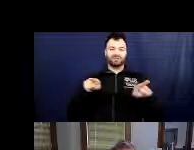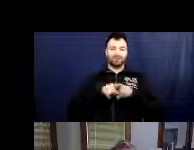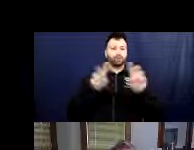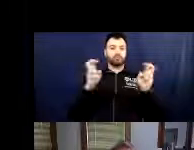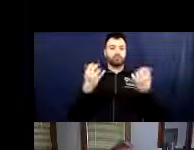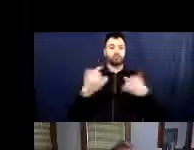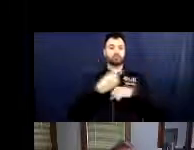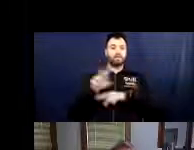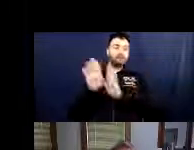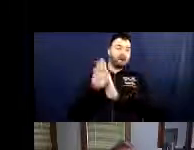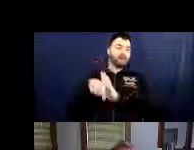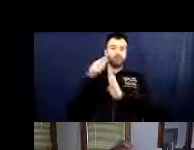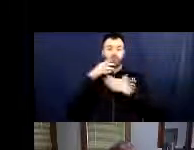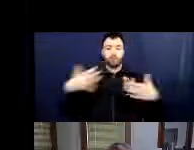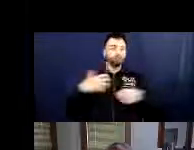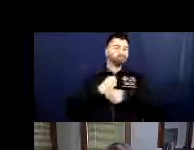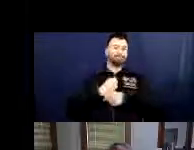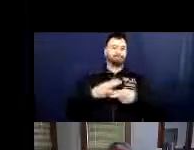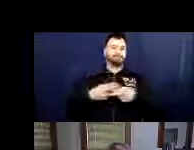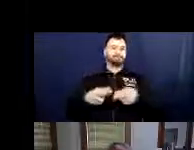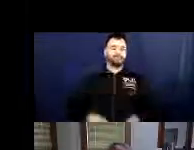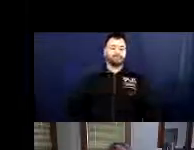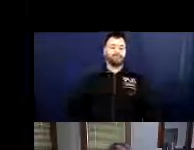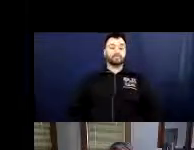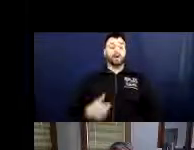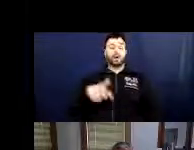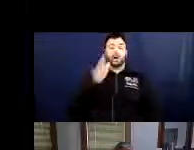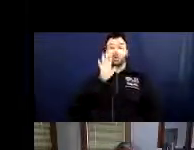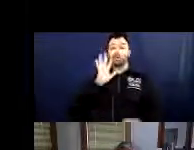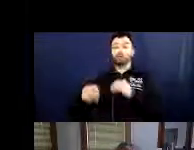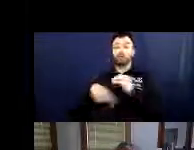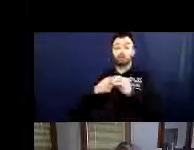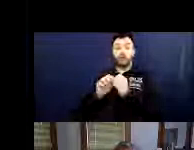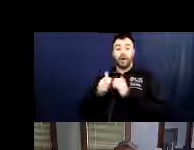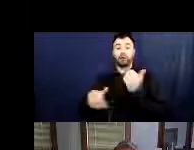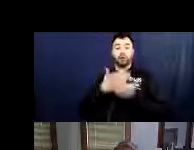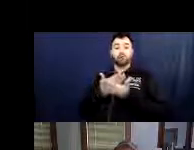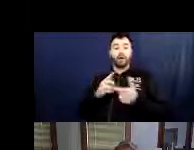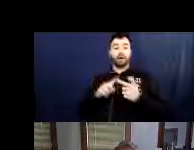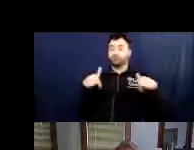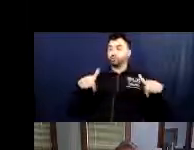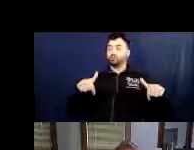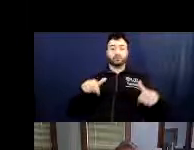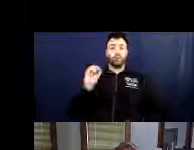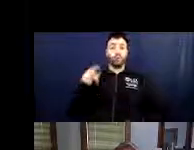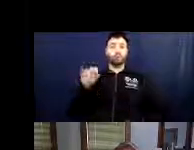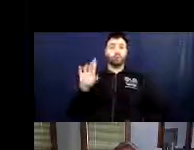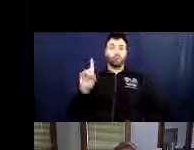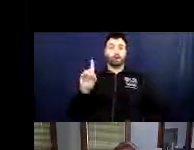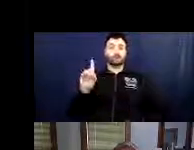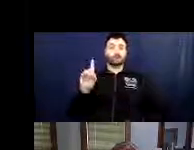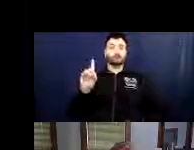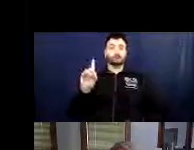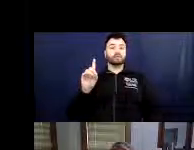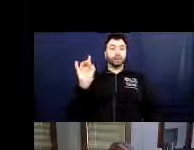I will talk about how we ended up with our current overdose epidemic after that. I